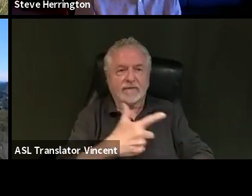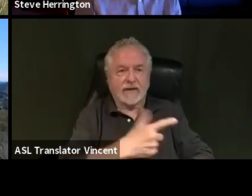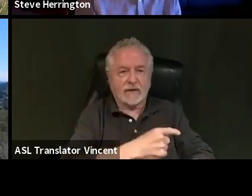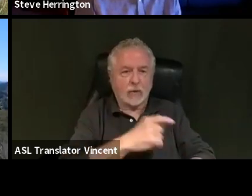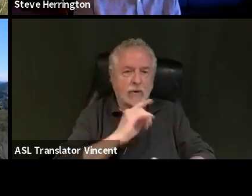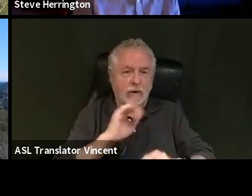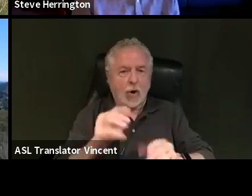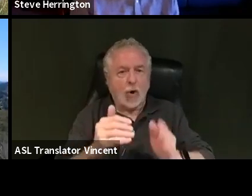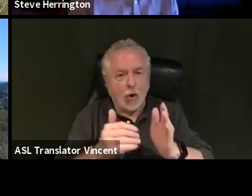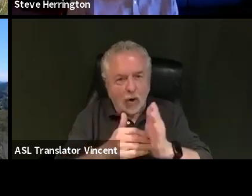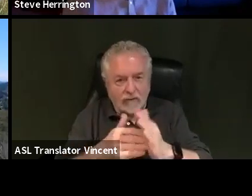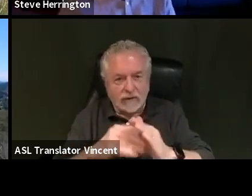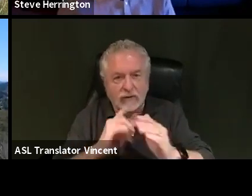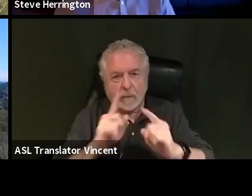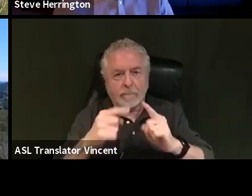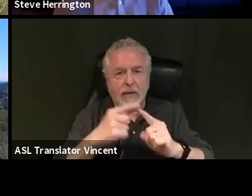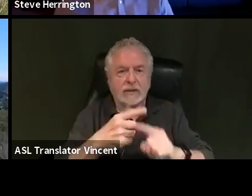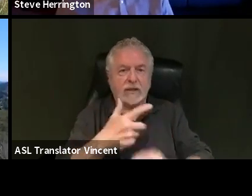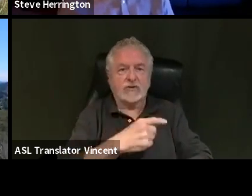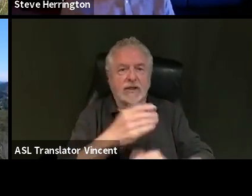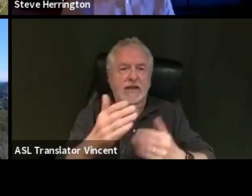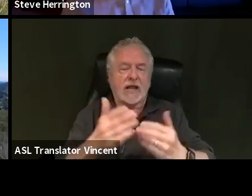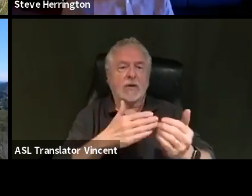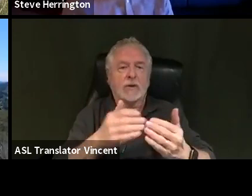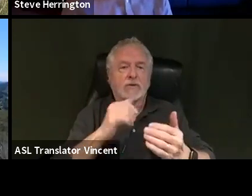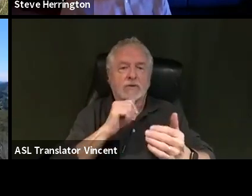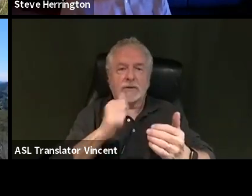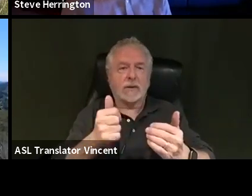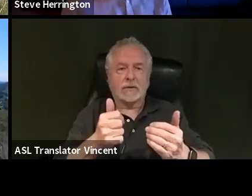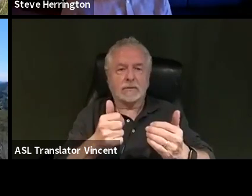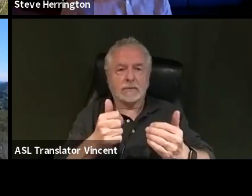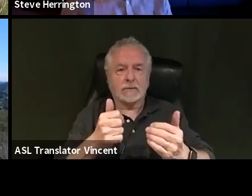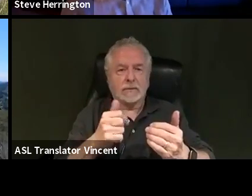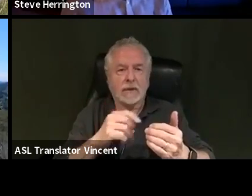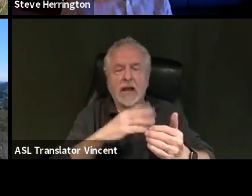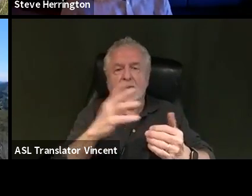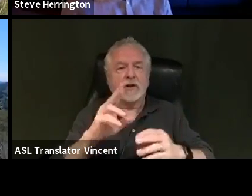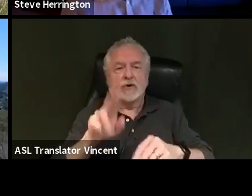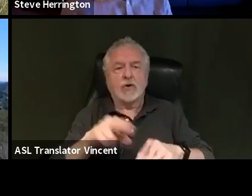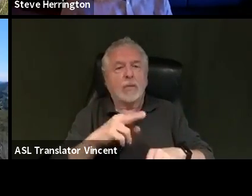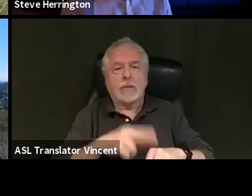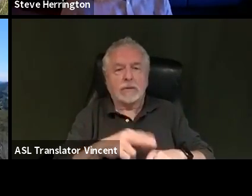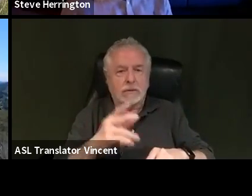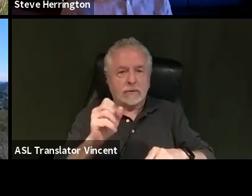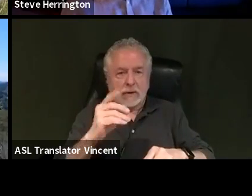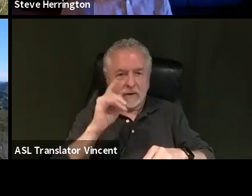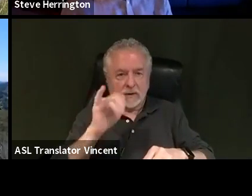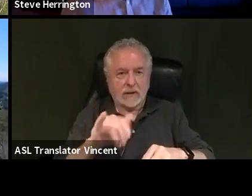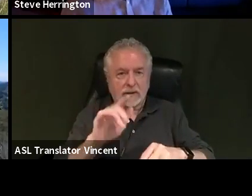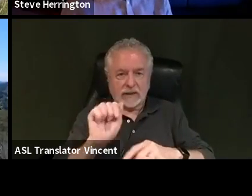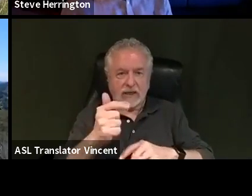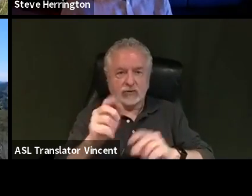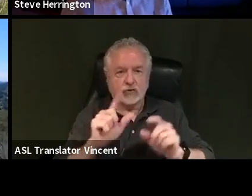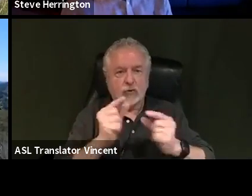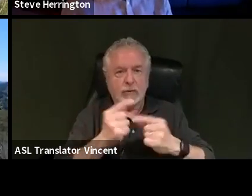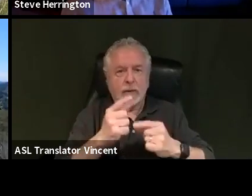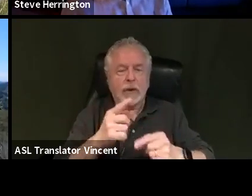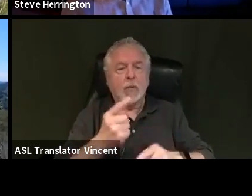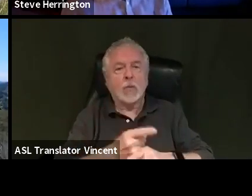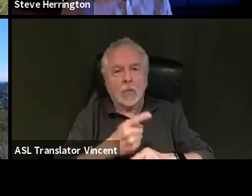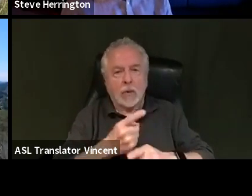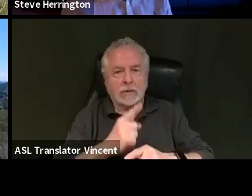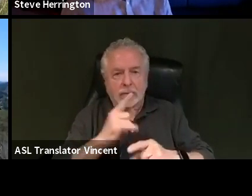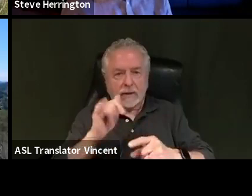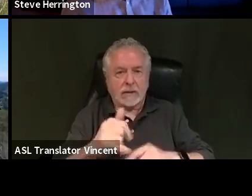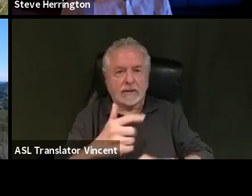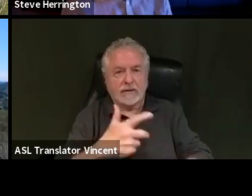So we're often coming in talking about shots anyway. So it's not out of the ordinary, I think, in this age group to be routinely talking